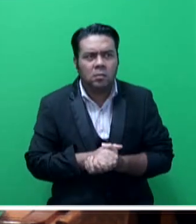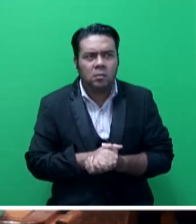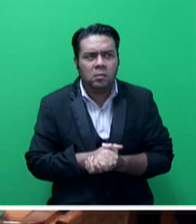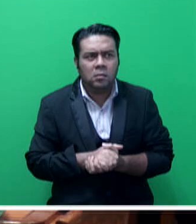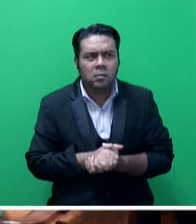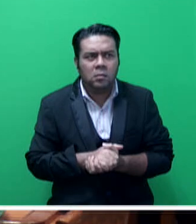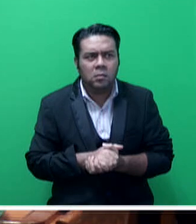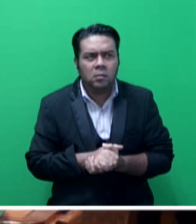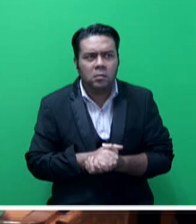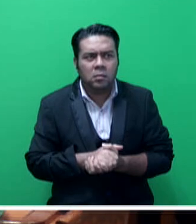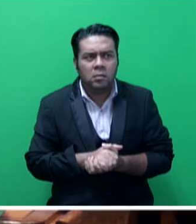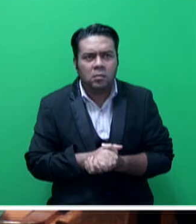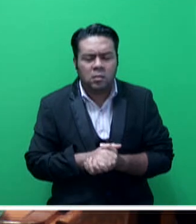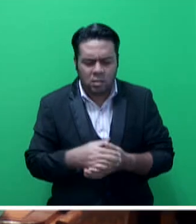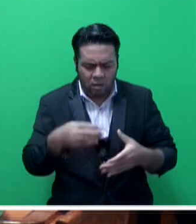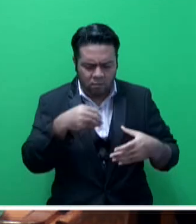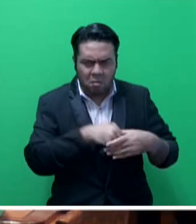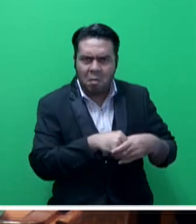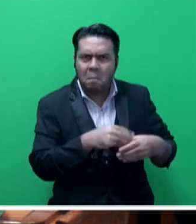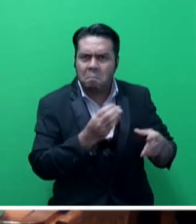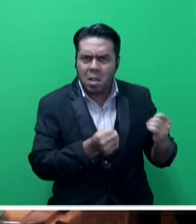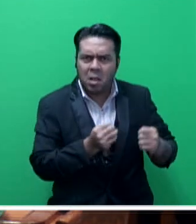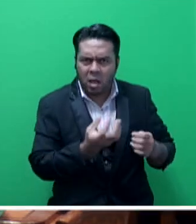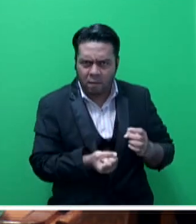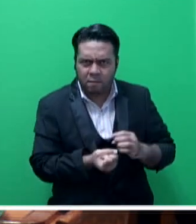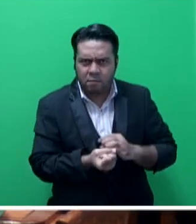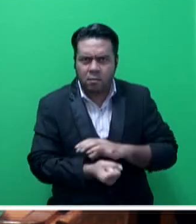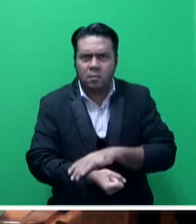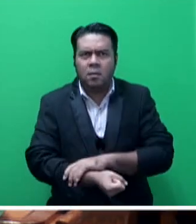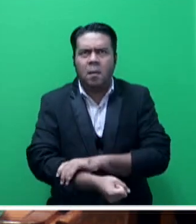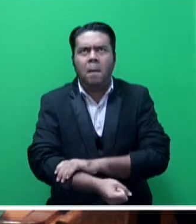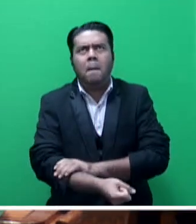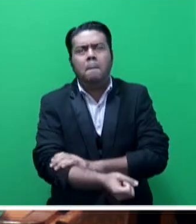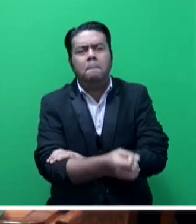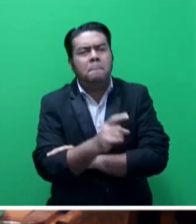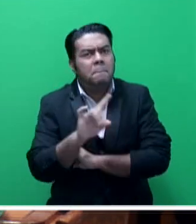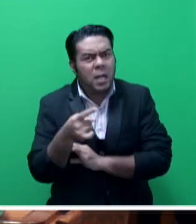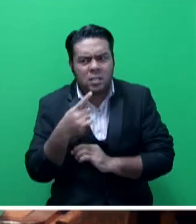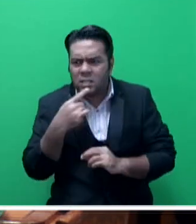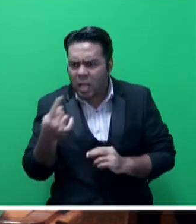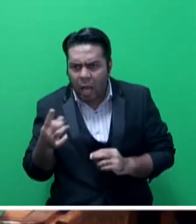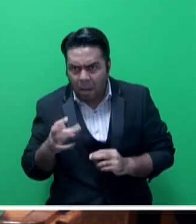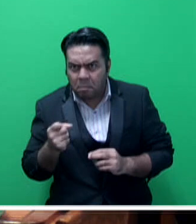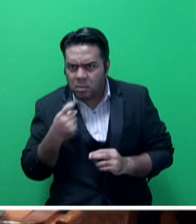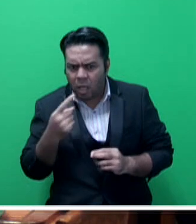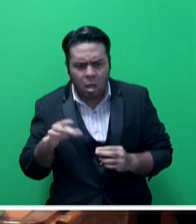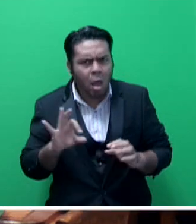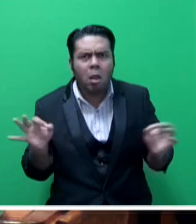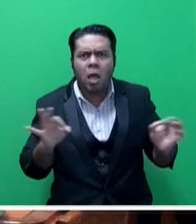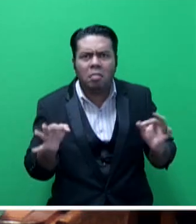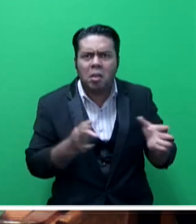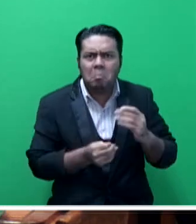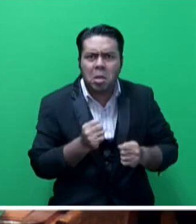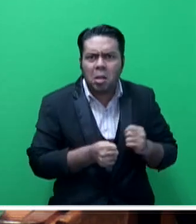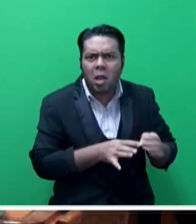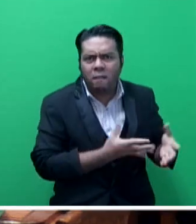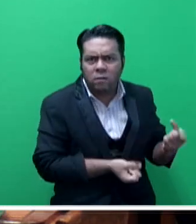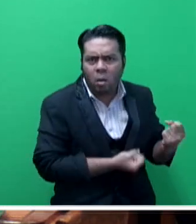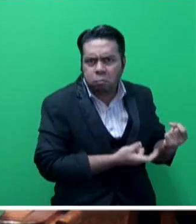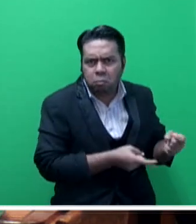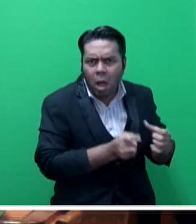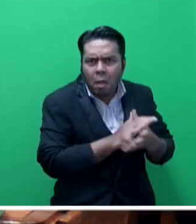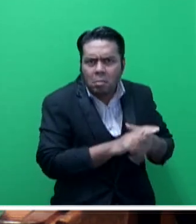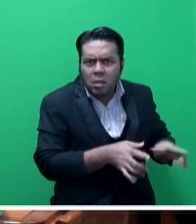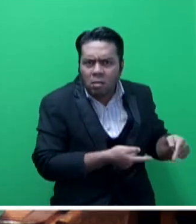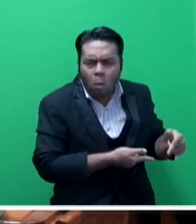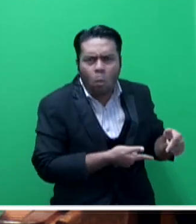in their packets, but some are saying that there is no milk